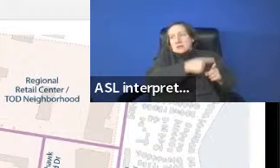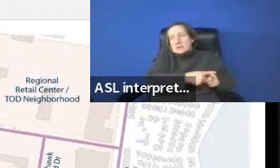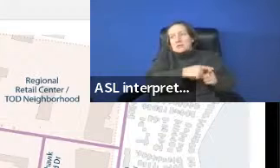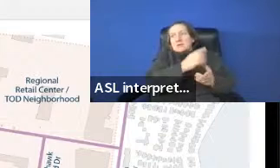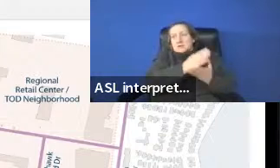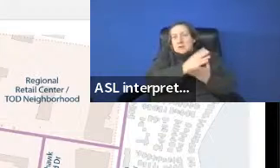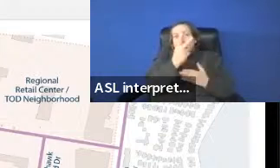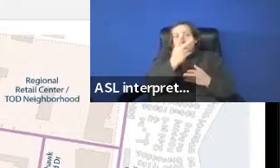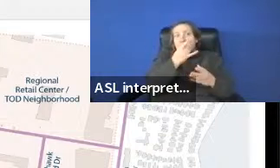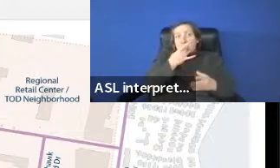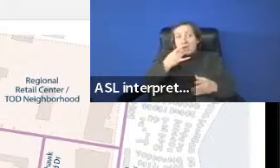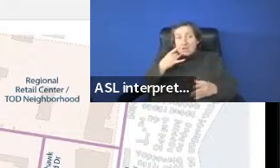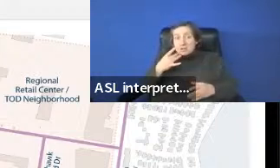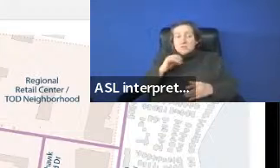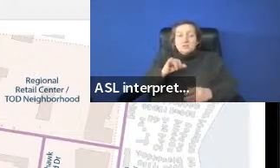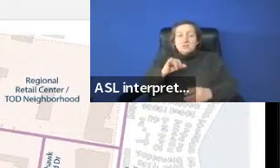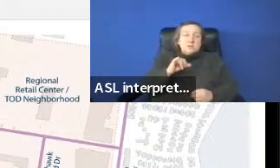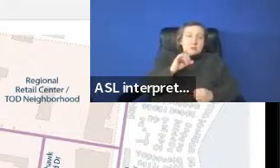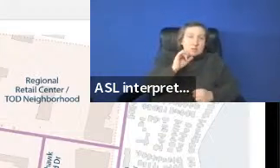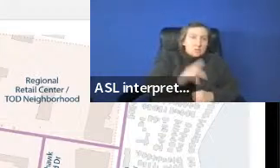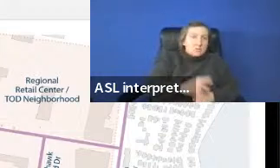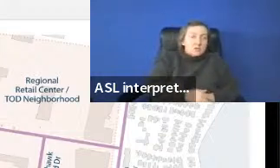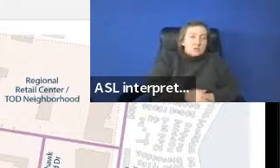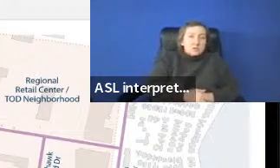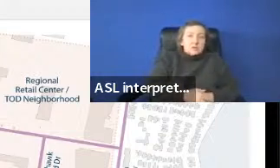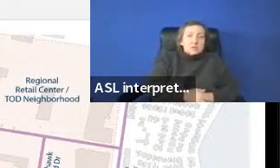Okay. Correct.